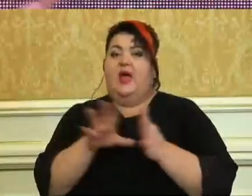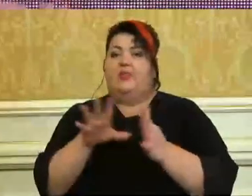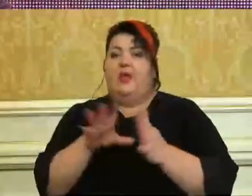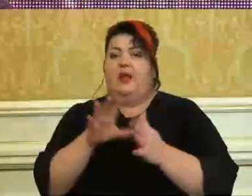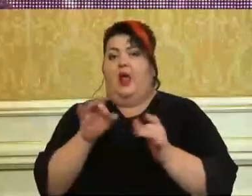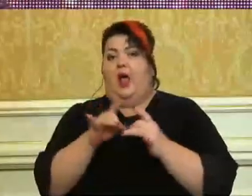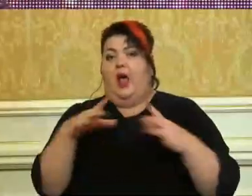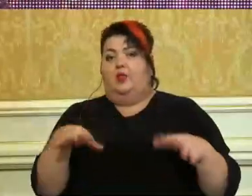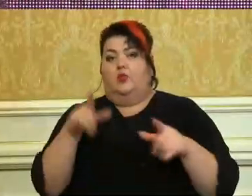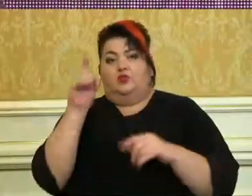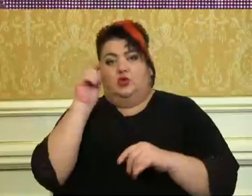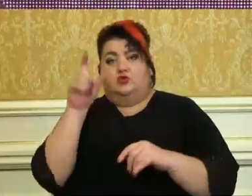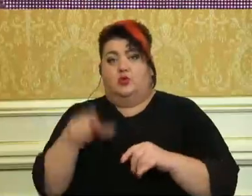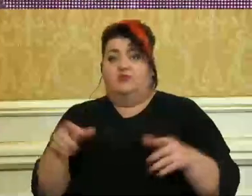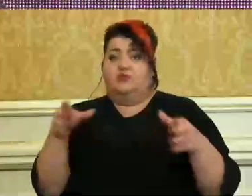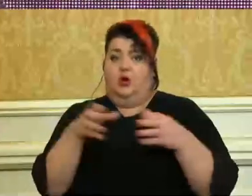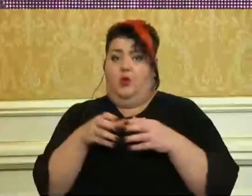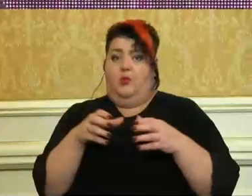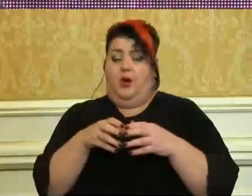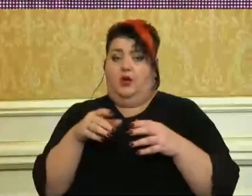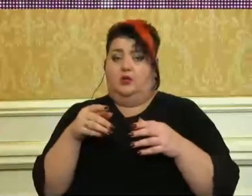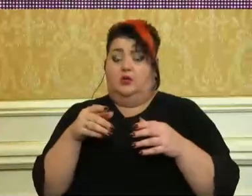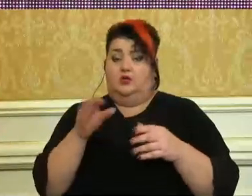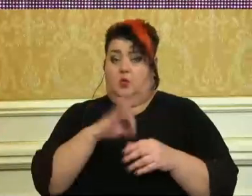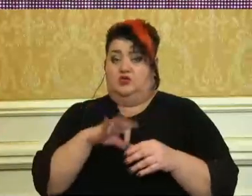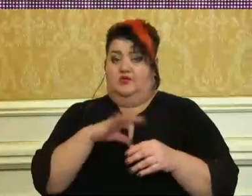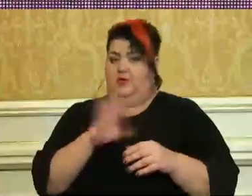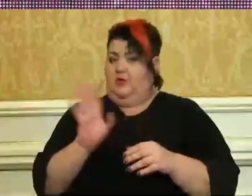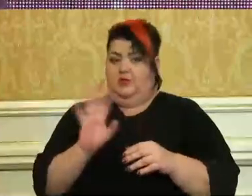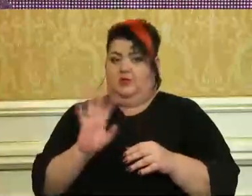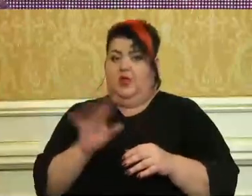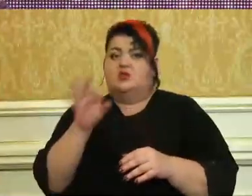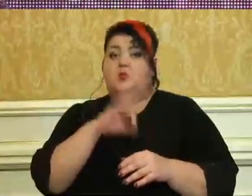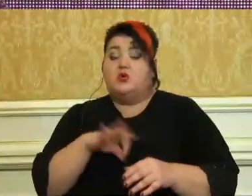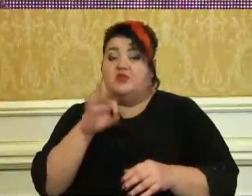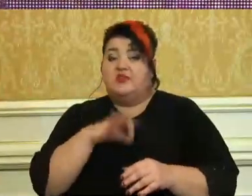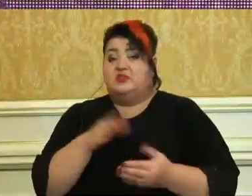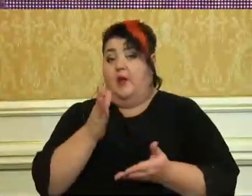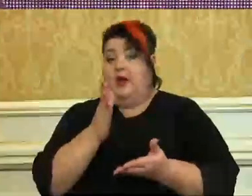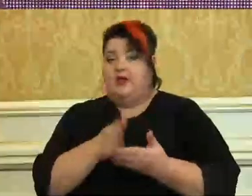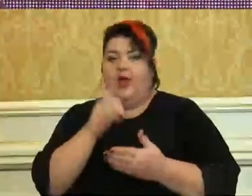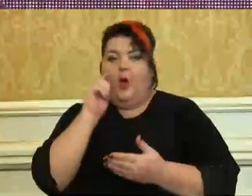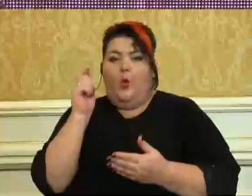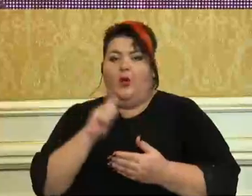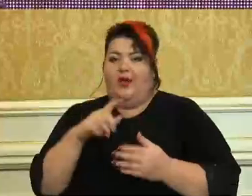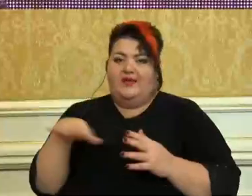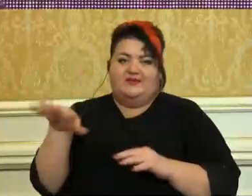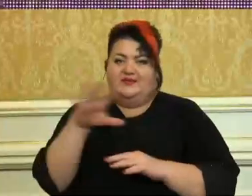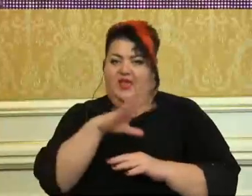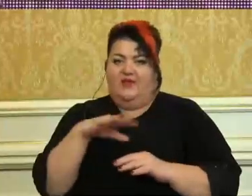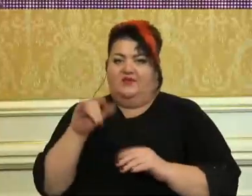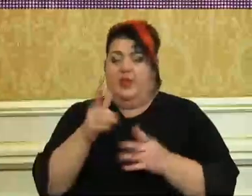These are the companies. Do you think they are males companies from the point of view of consumption? No, I'm doubting, because